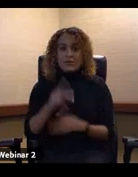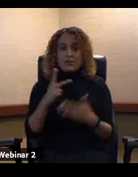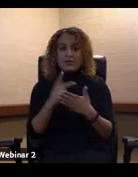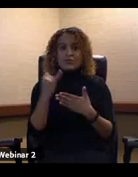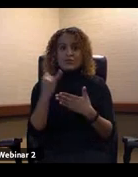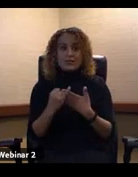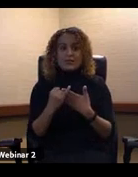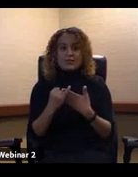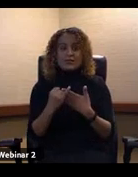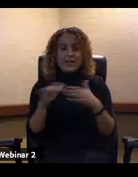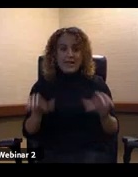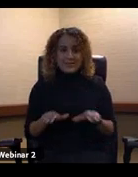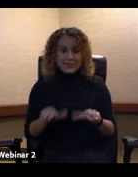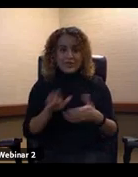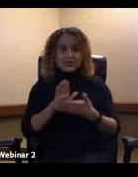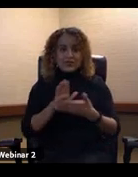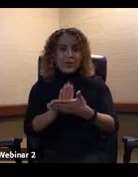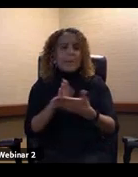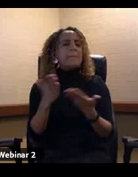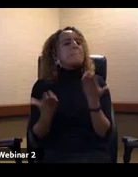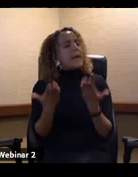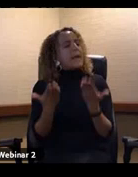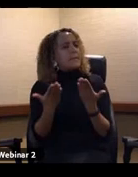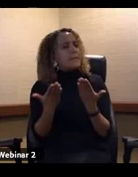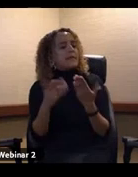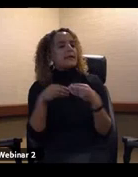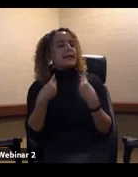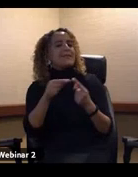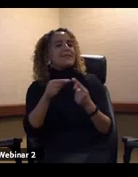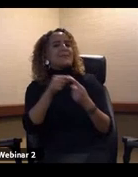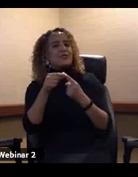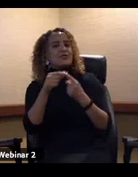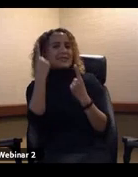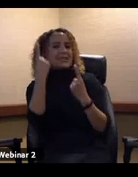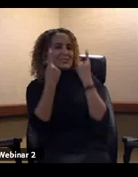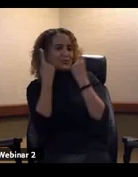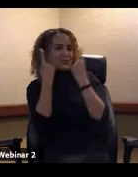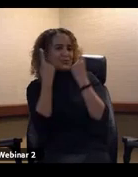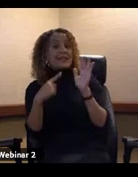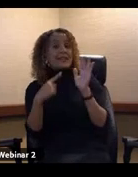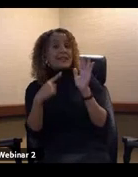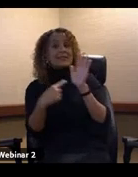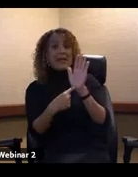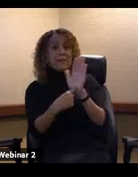of the project's activities addressing this may be given special consideration during the review process.